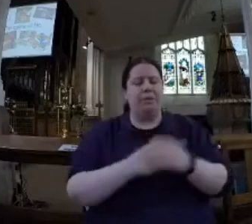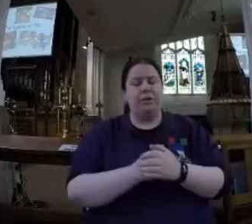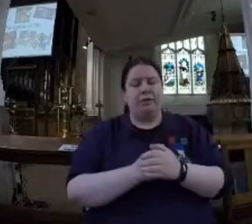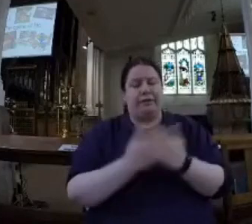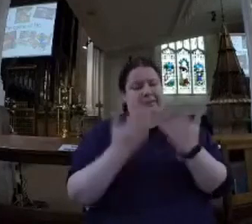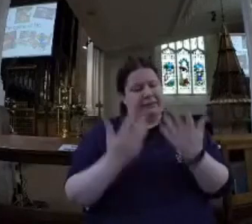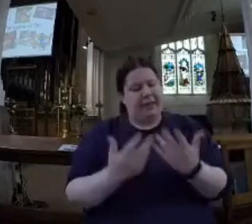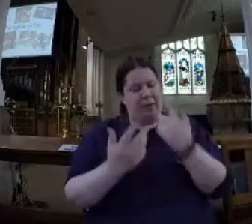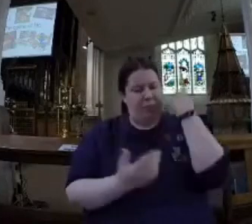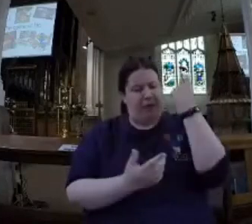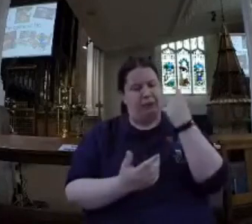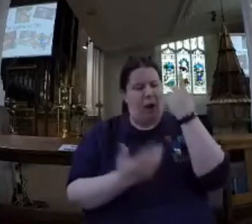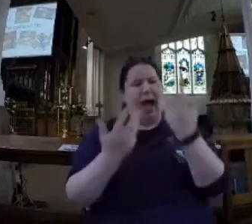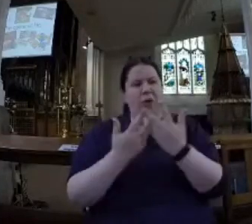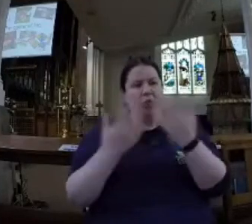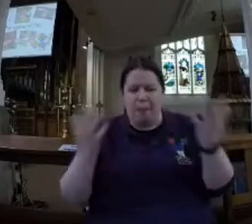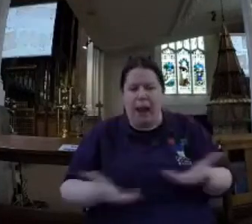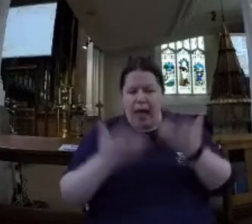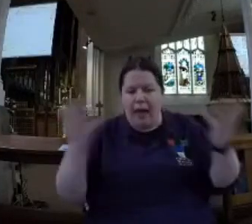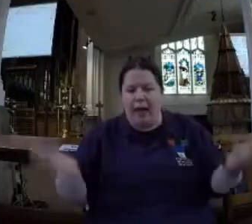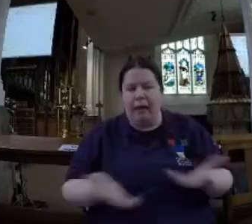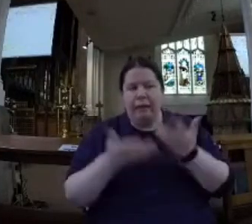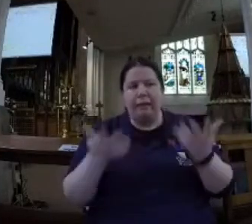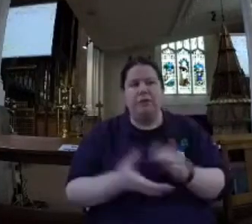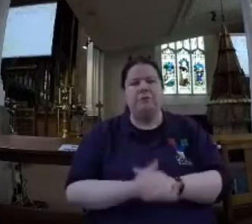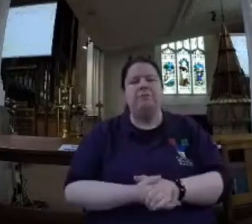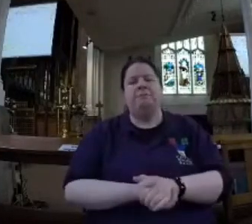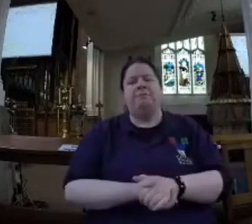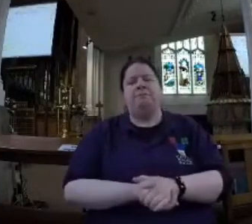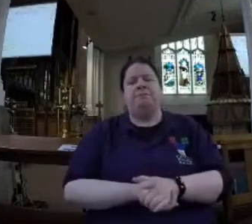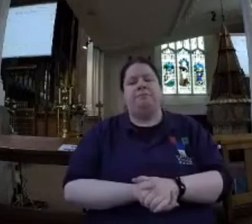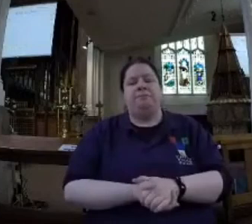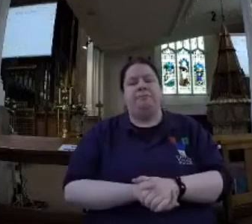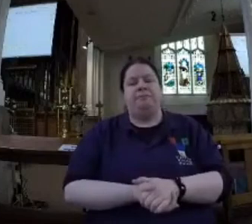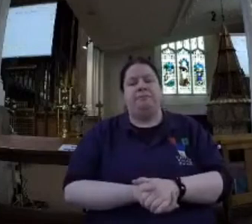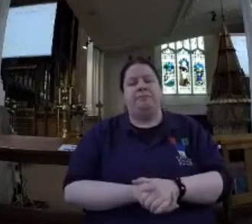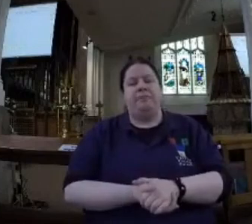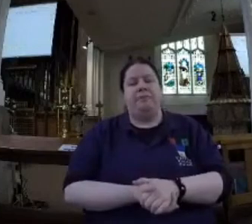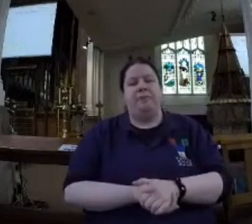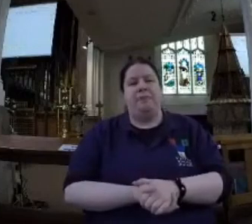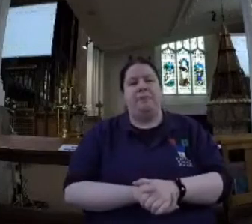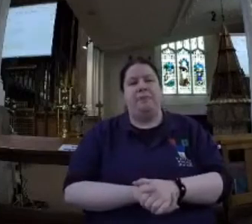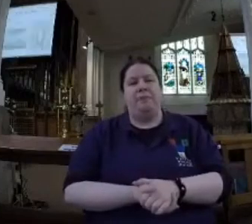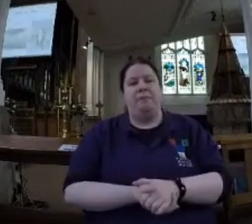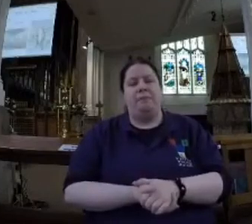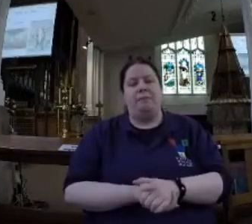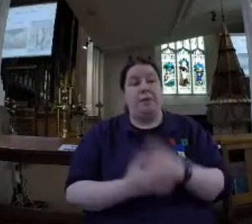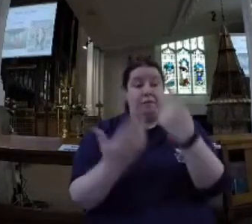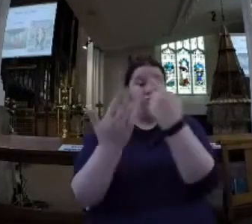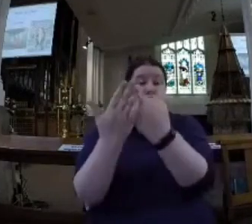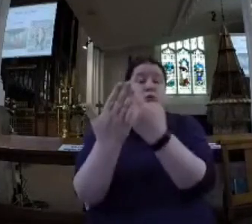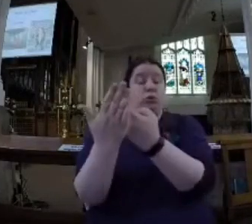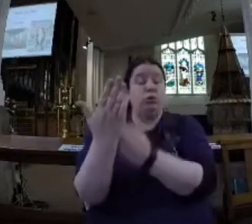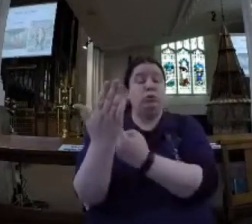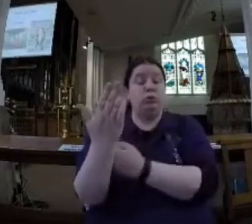about how to play the game. How to play the game. And we're starting off, well, we need to play by the